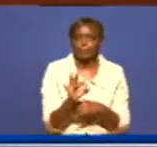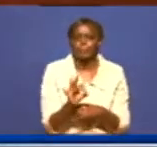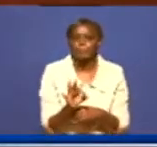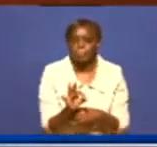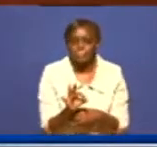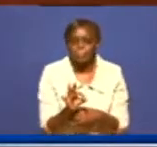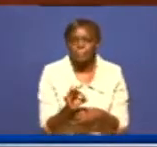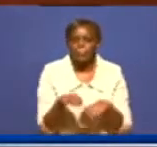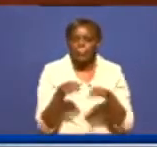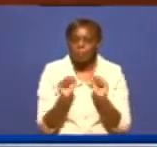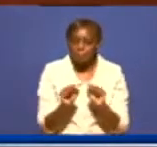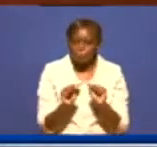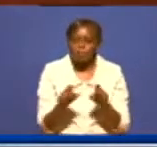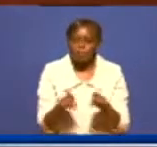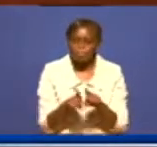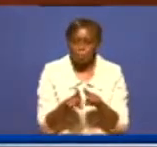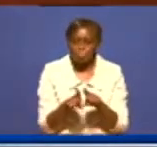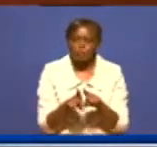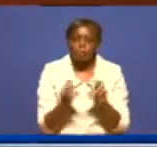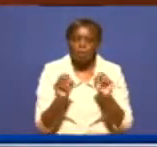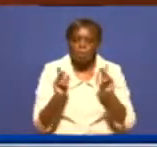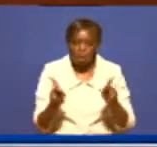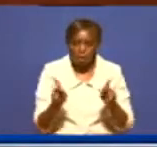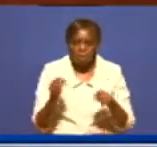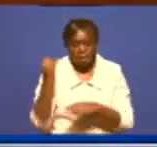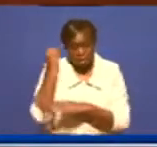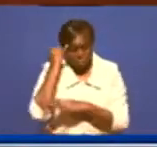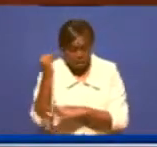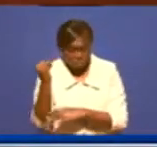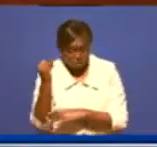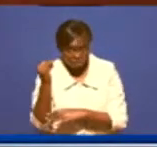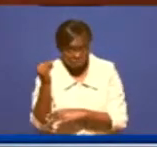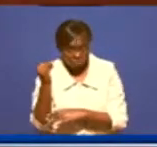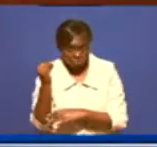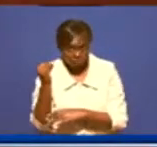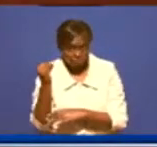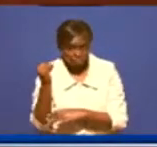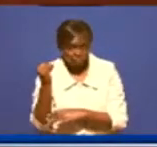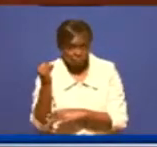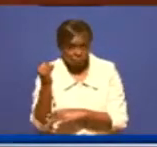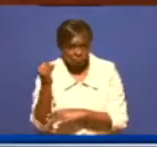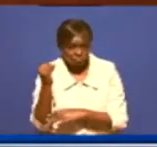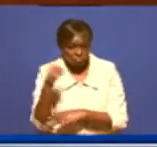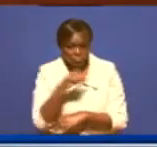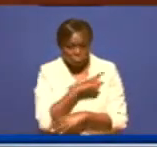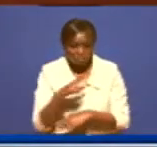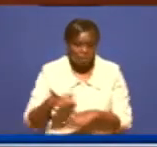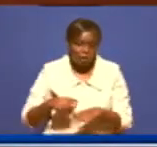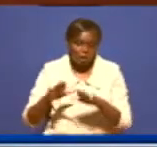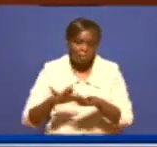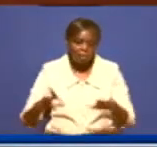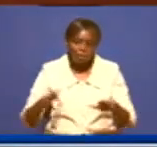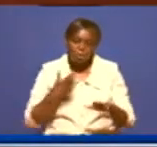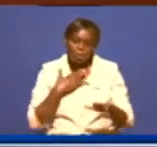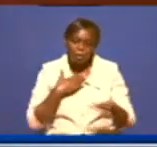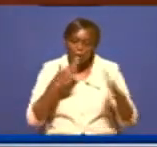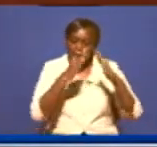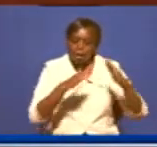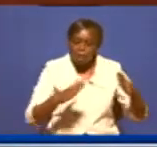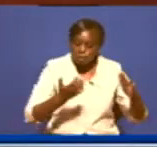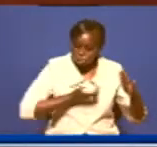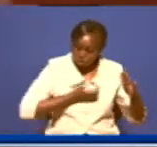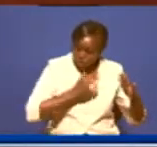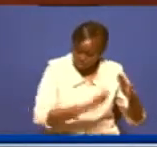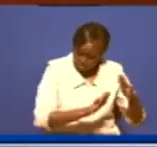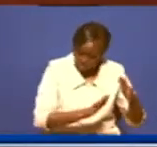Madam Speaker, it is also convenient. You can imagine landlord wants the house maybe